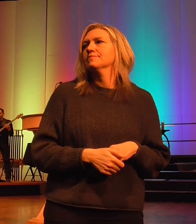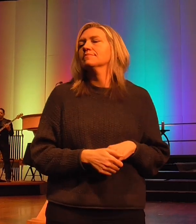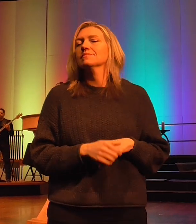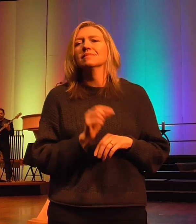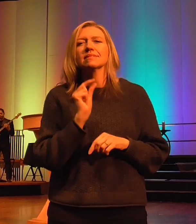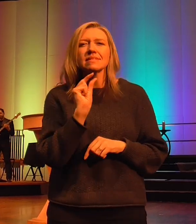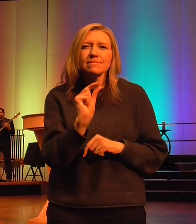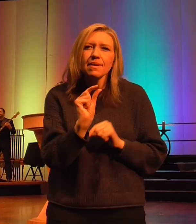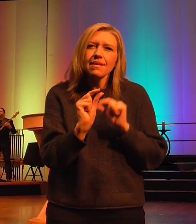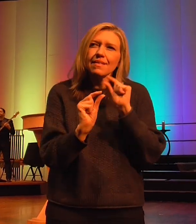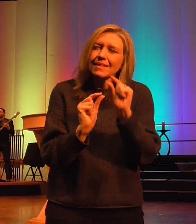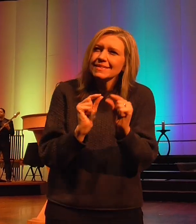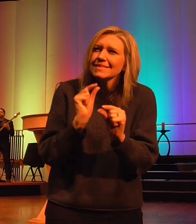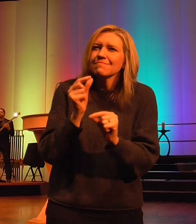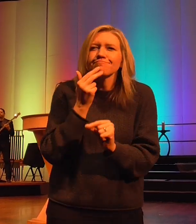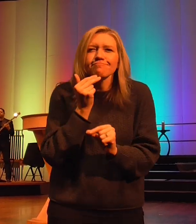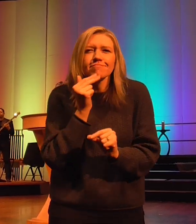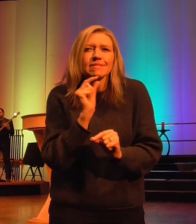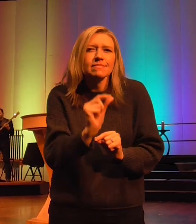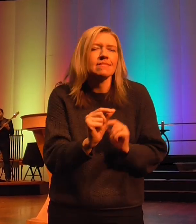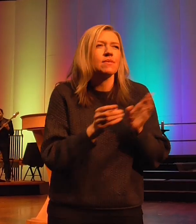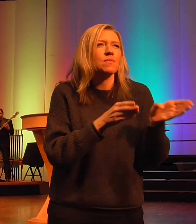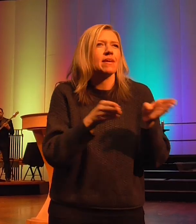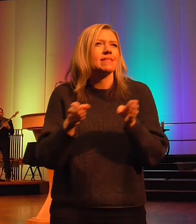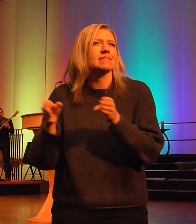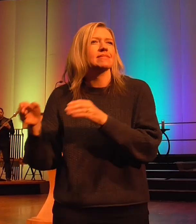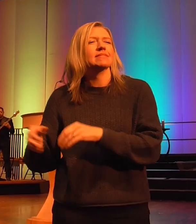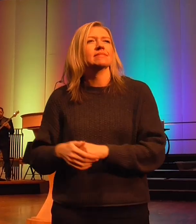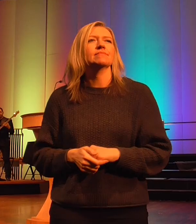In the smallest ways.